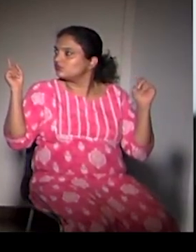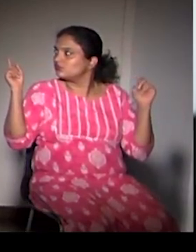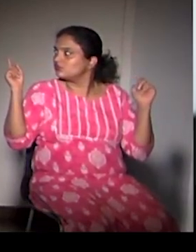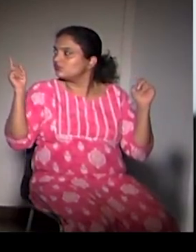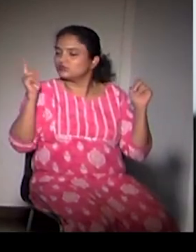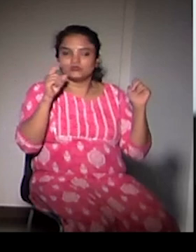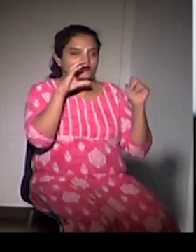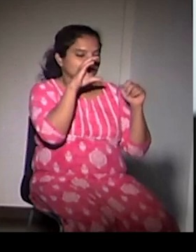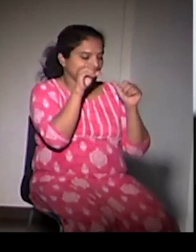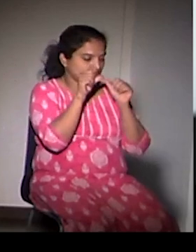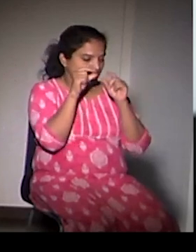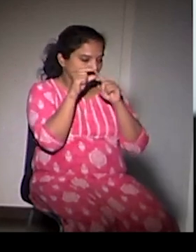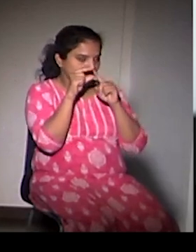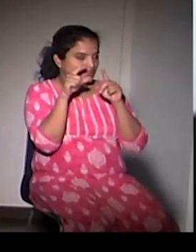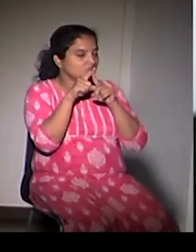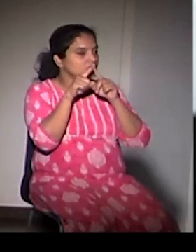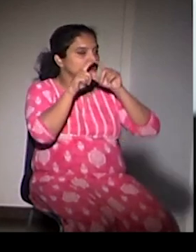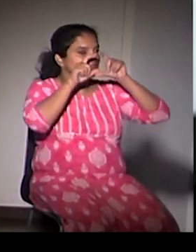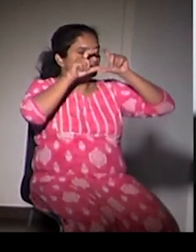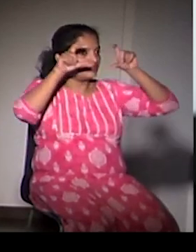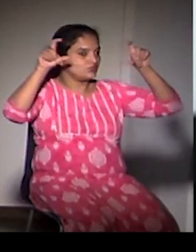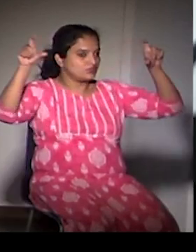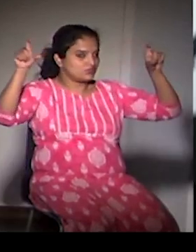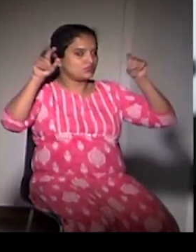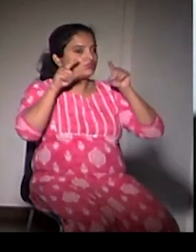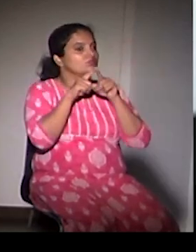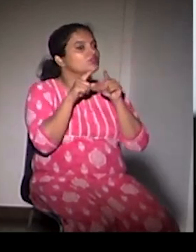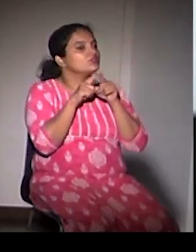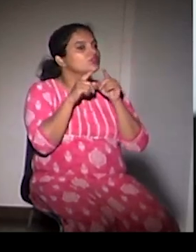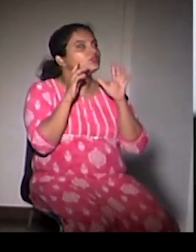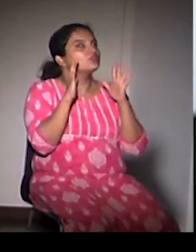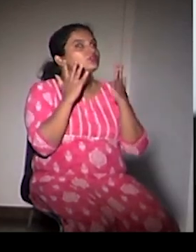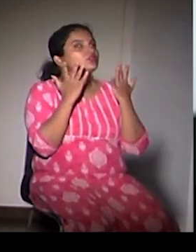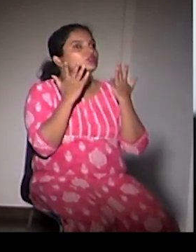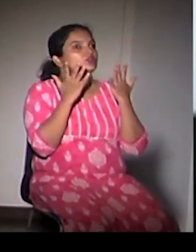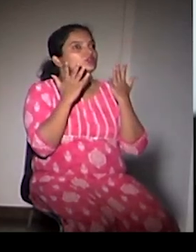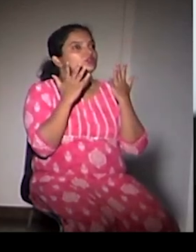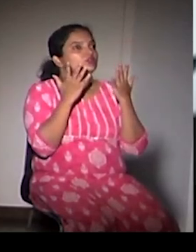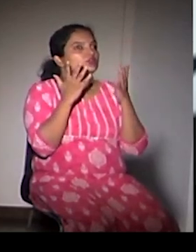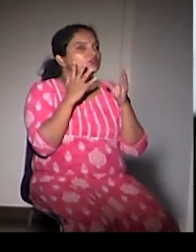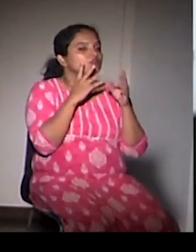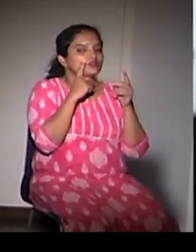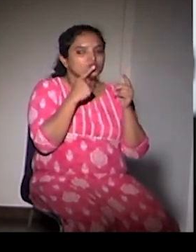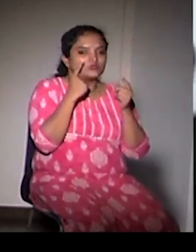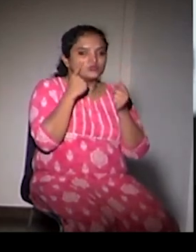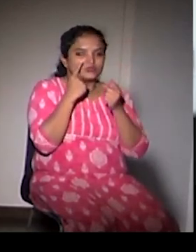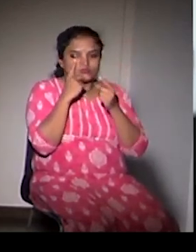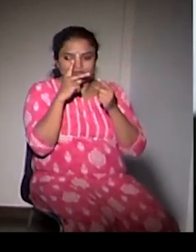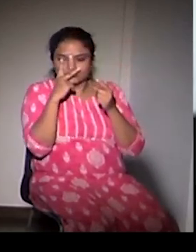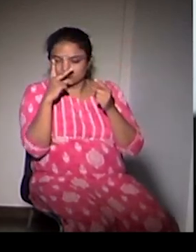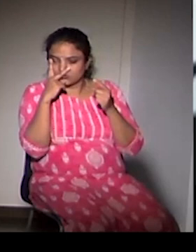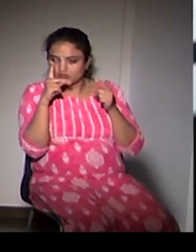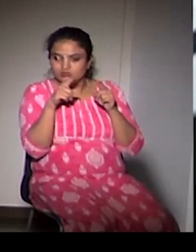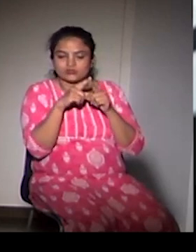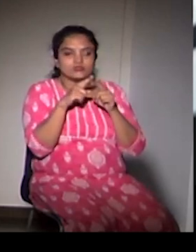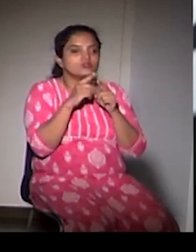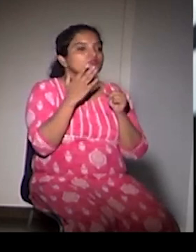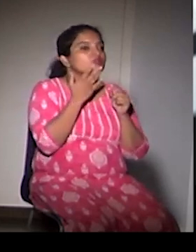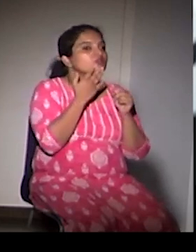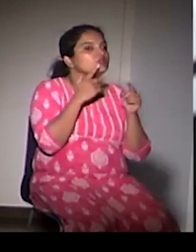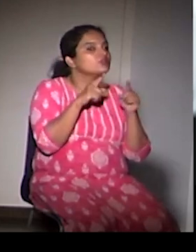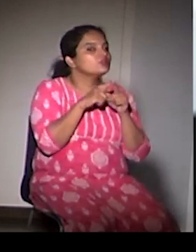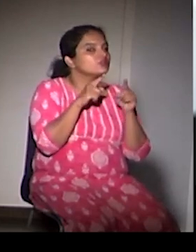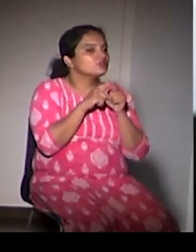tile mosaic, which, unlike the slide we've just seen, the colours are not separated. They're